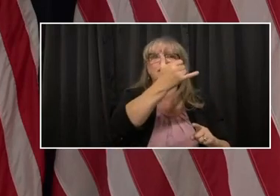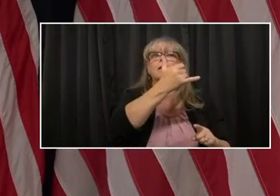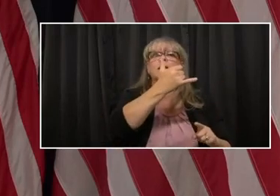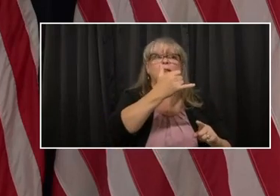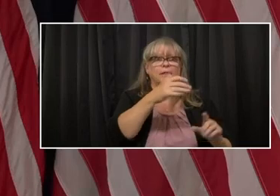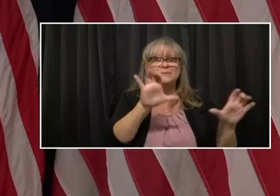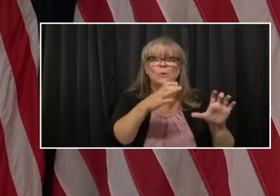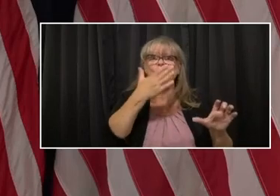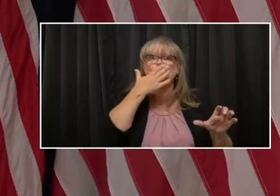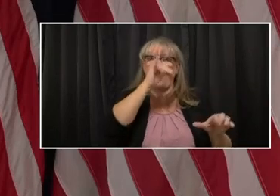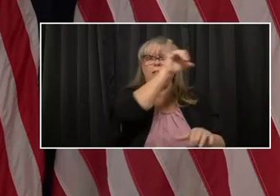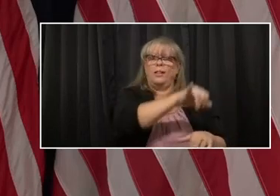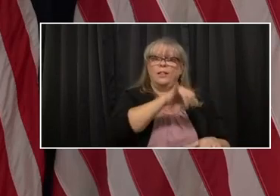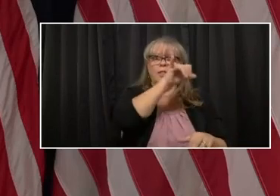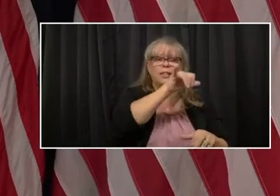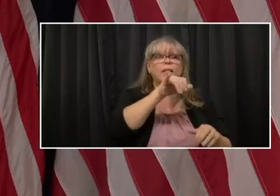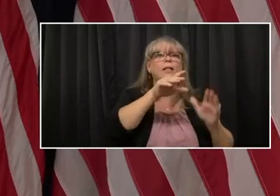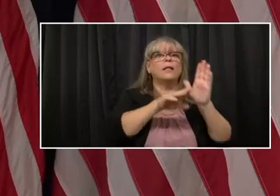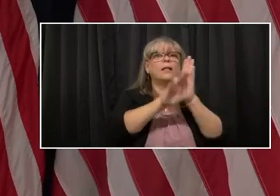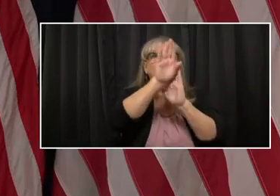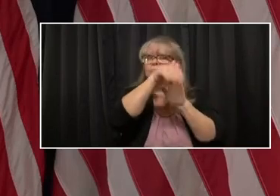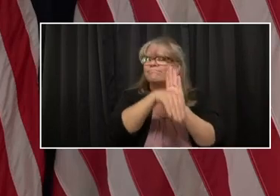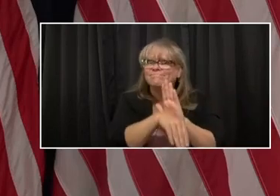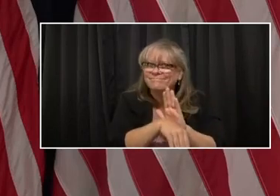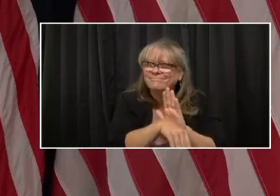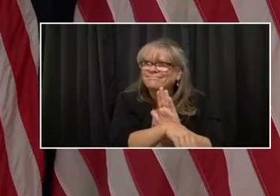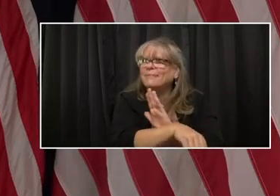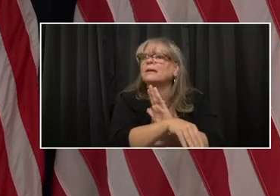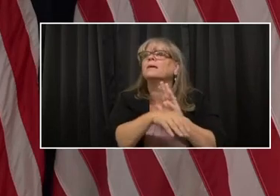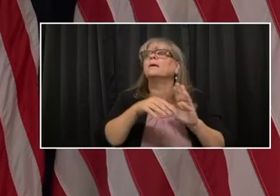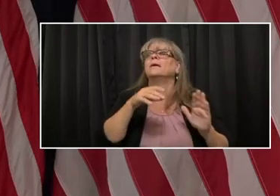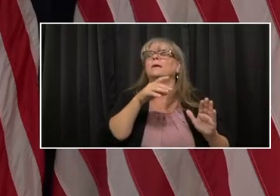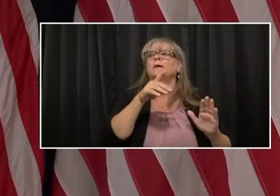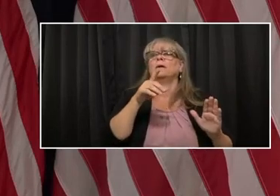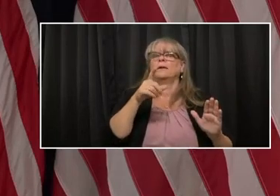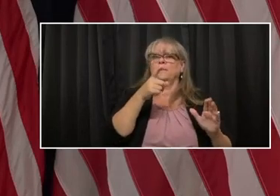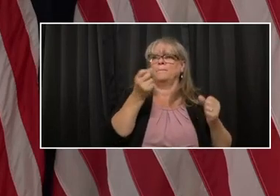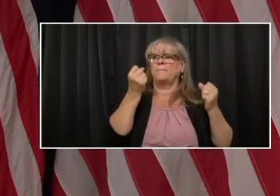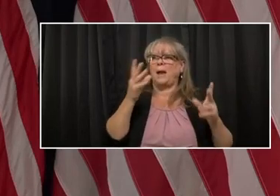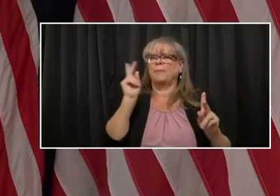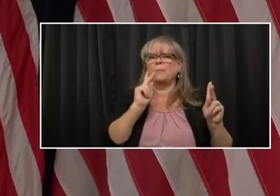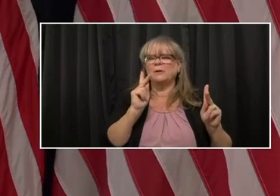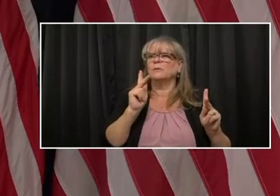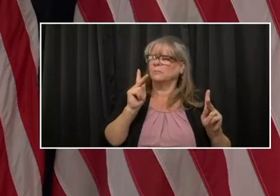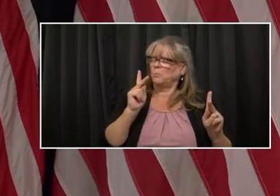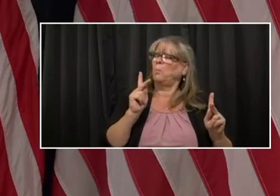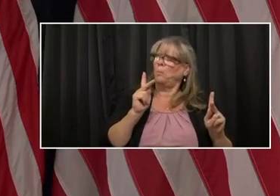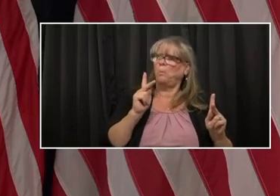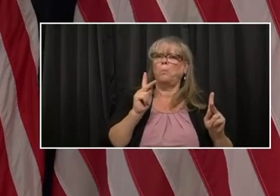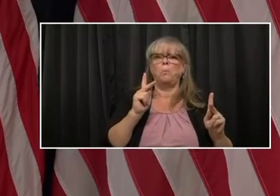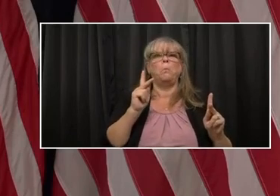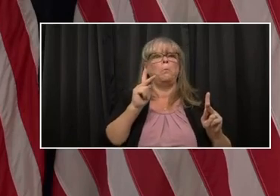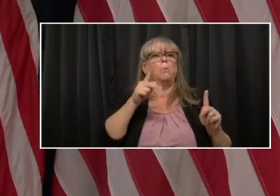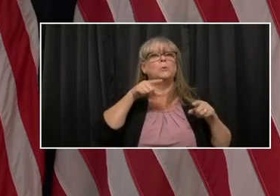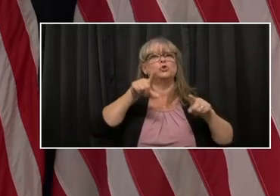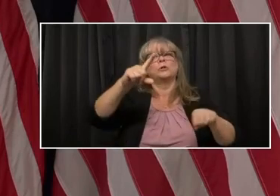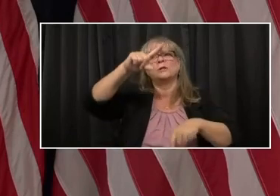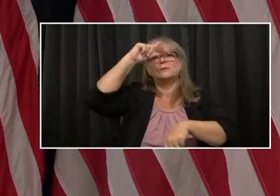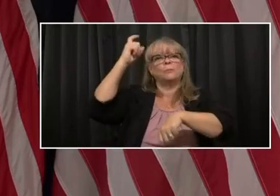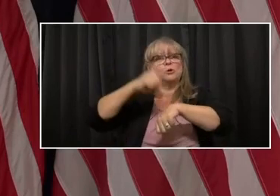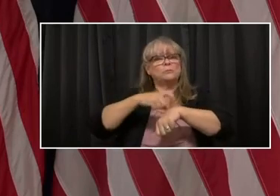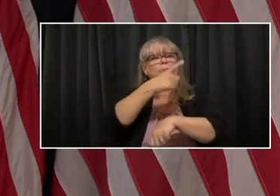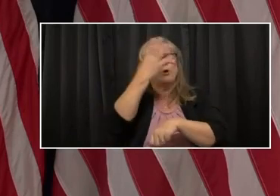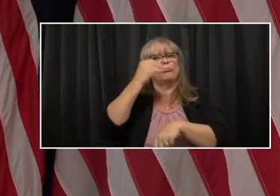things, many of our mountain towns have found that they've had a reasonable summer season. They're down 10%, down 5%, they're